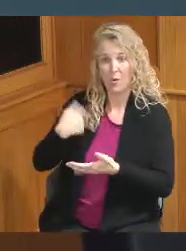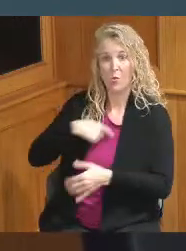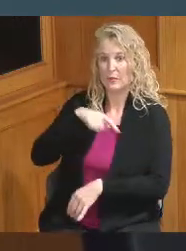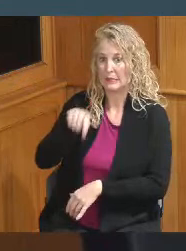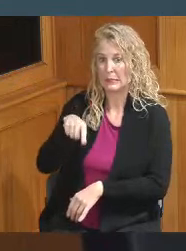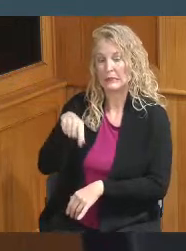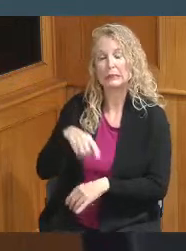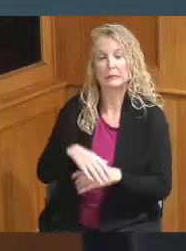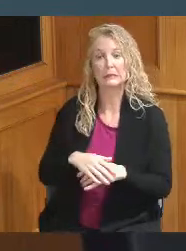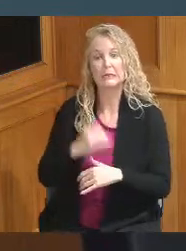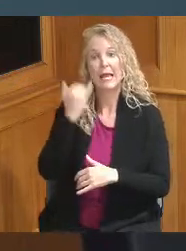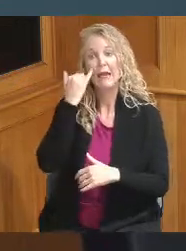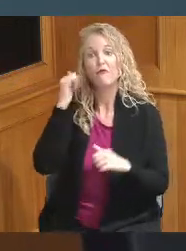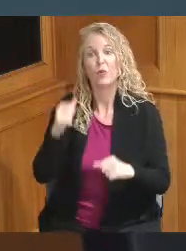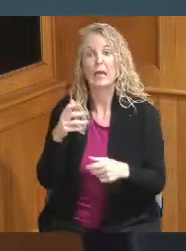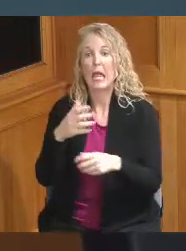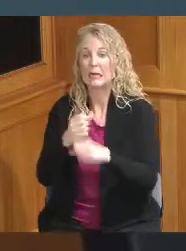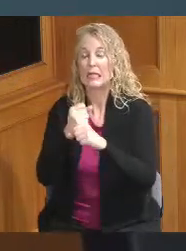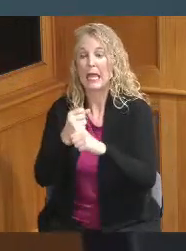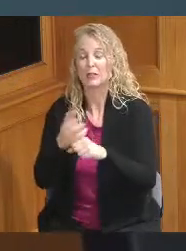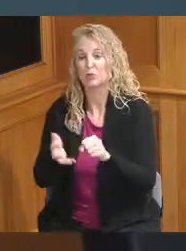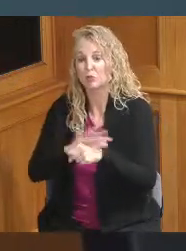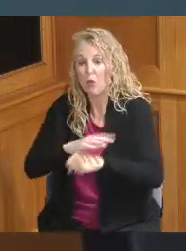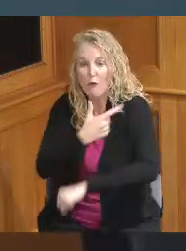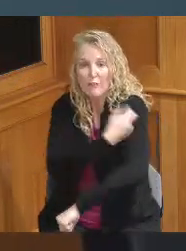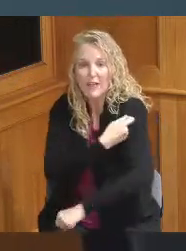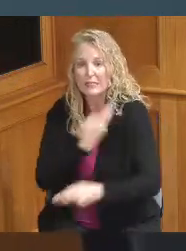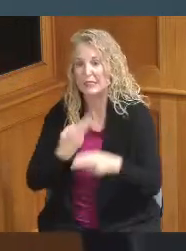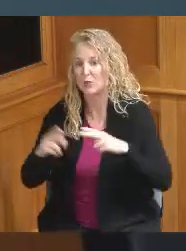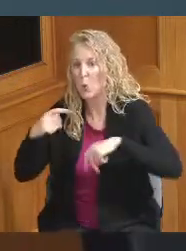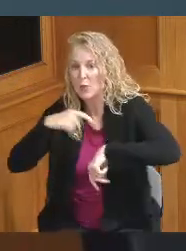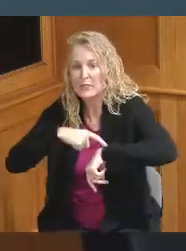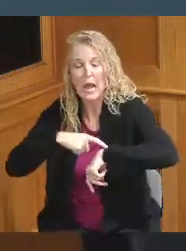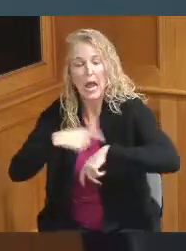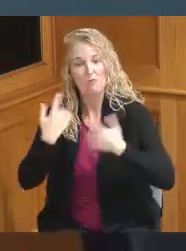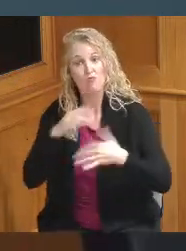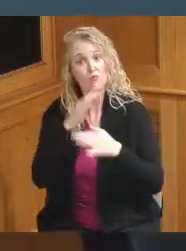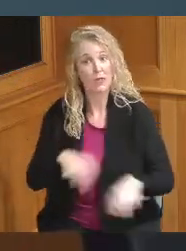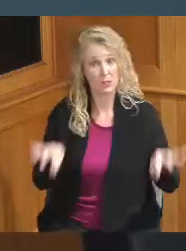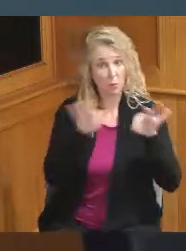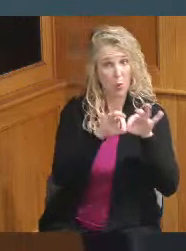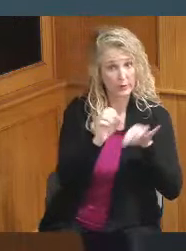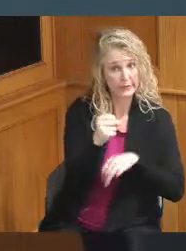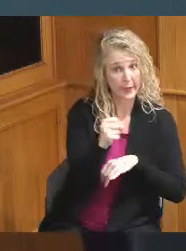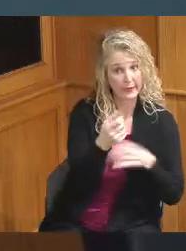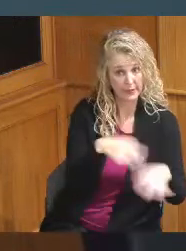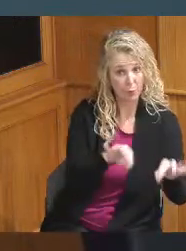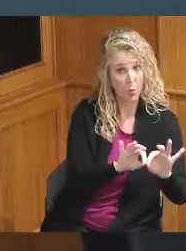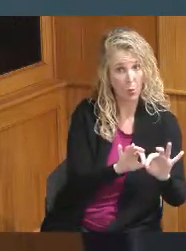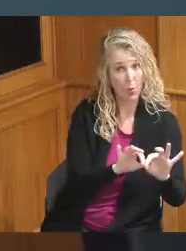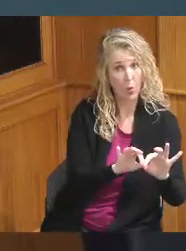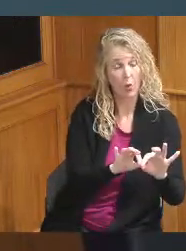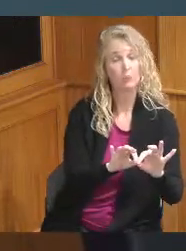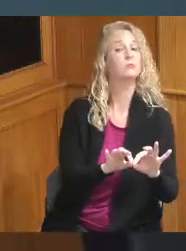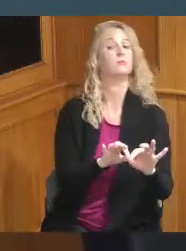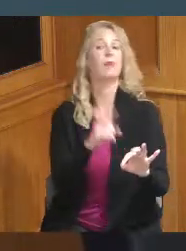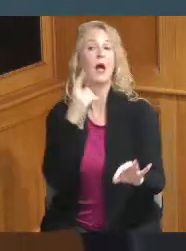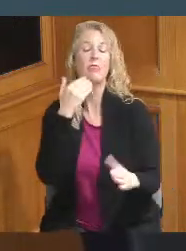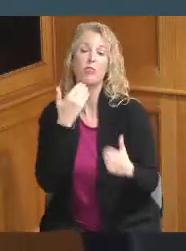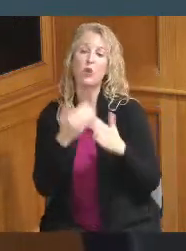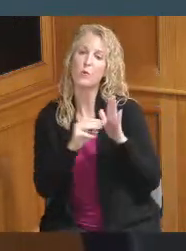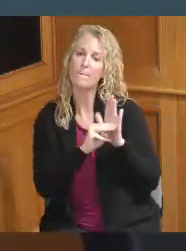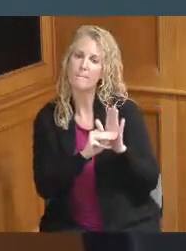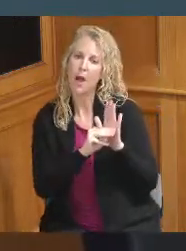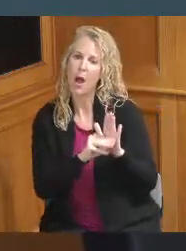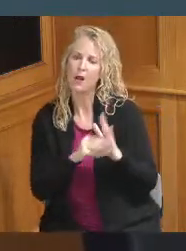if we can get a vaccination for COVID in a short amount of time, which was very important, I think that could be a model of